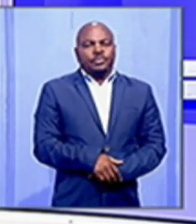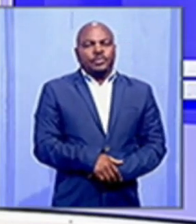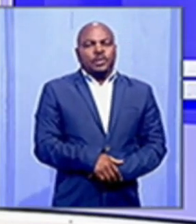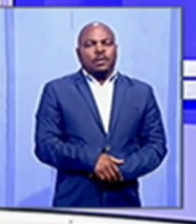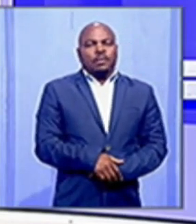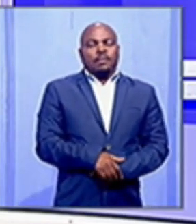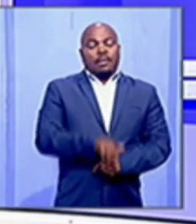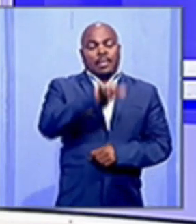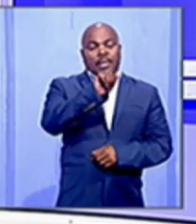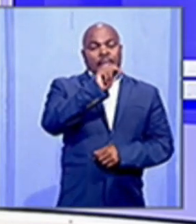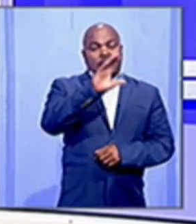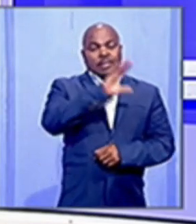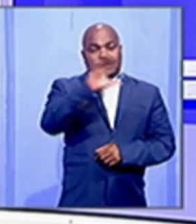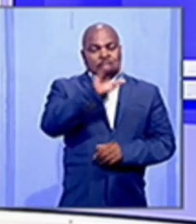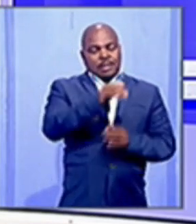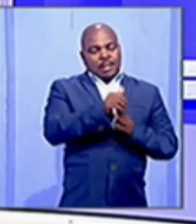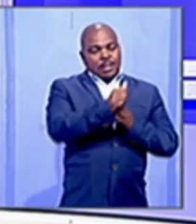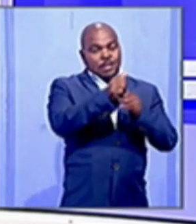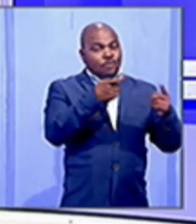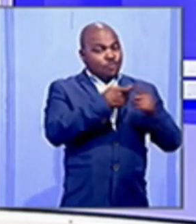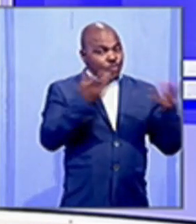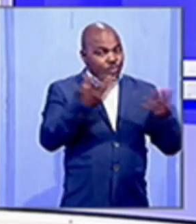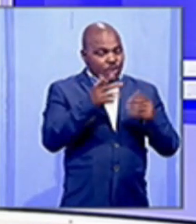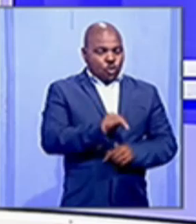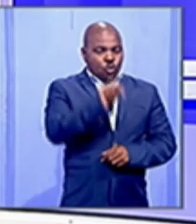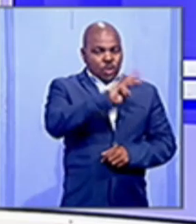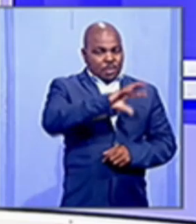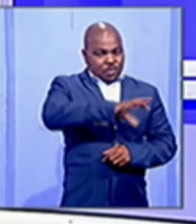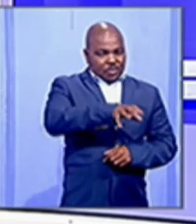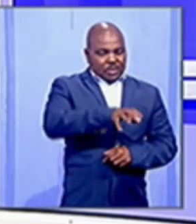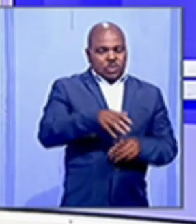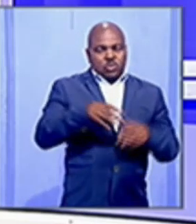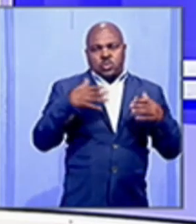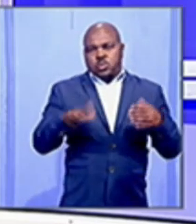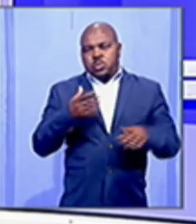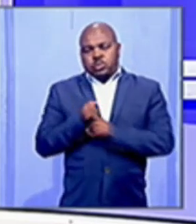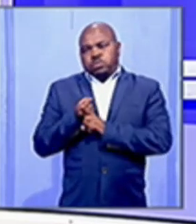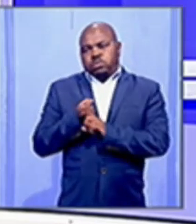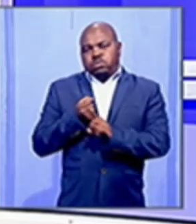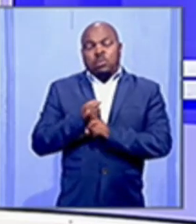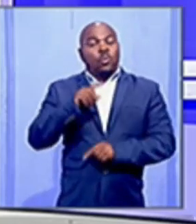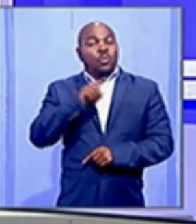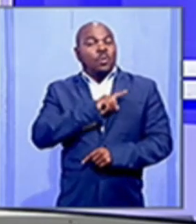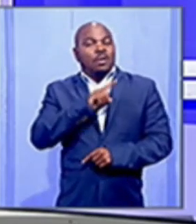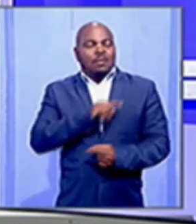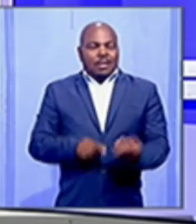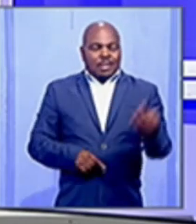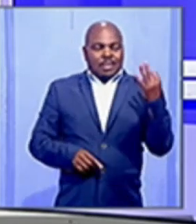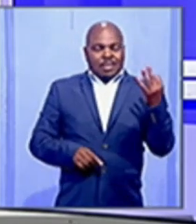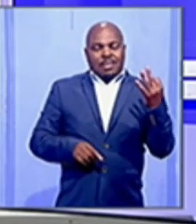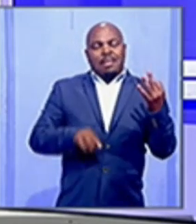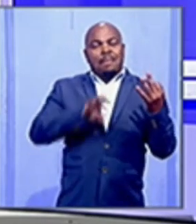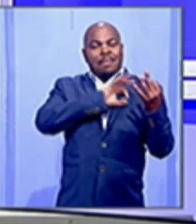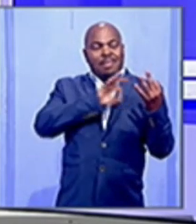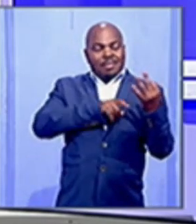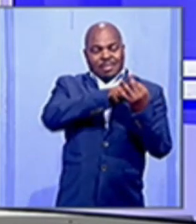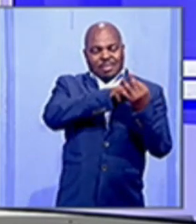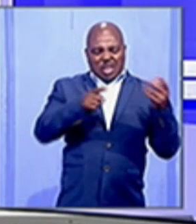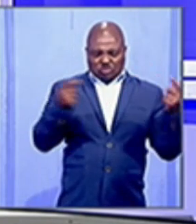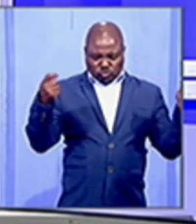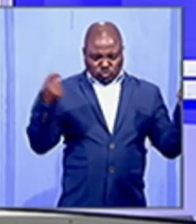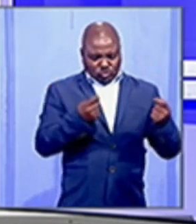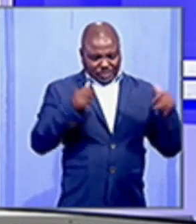Boeteledipele jwa ANC kwa porofense ya Northwest bo tshwere phage ka mangana ka bomeyara ba le bararo ba ba ntseng ka